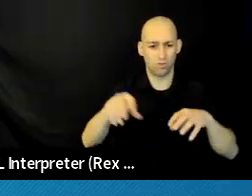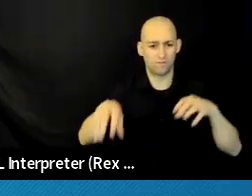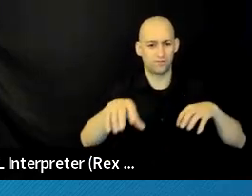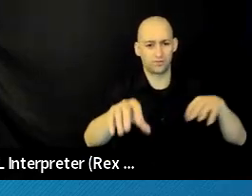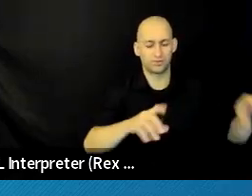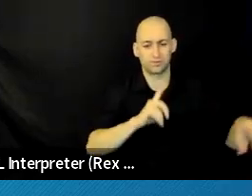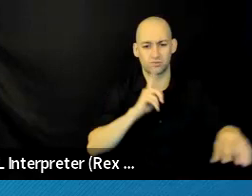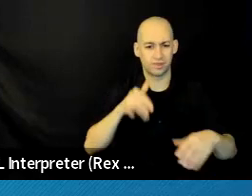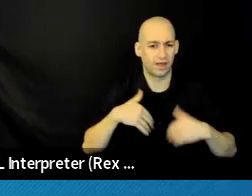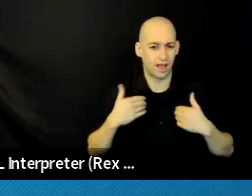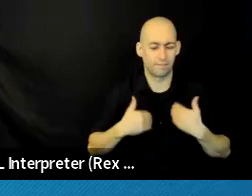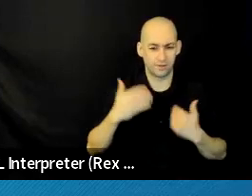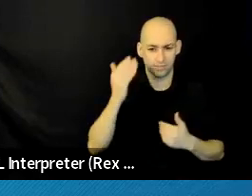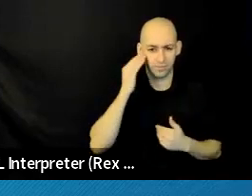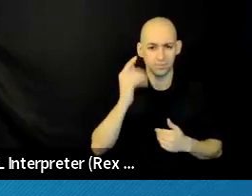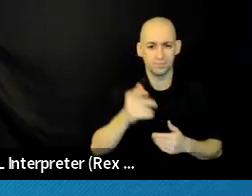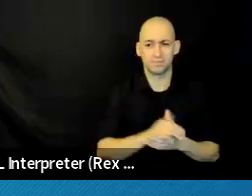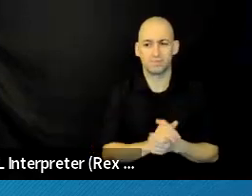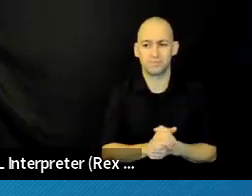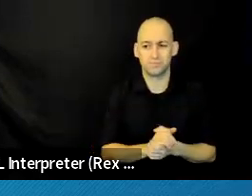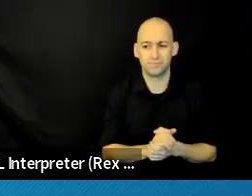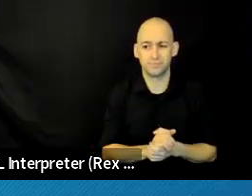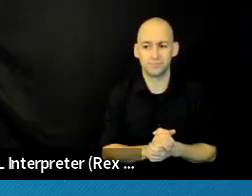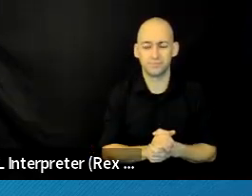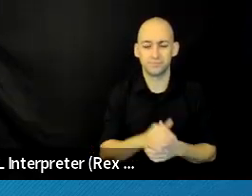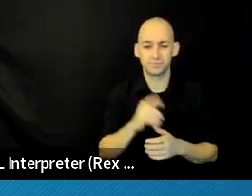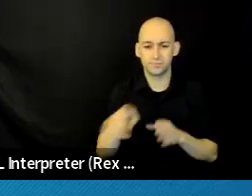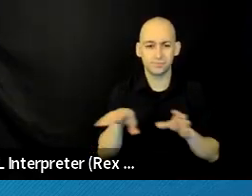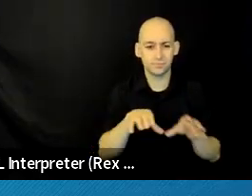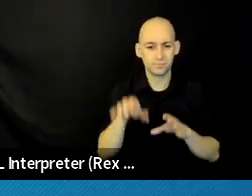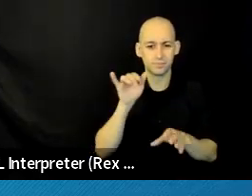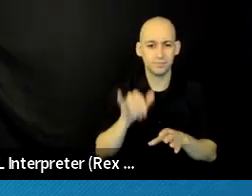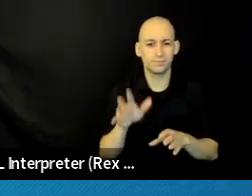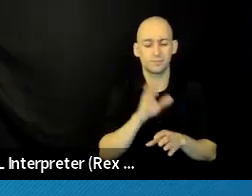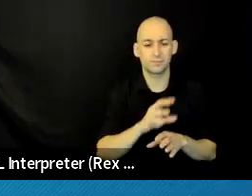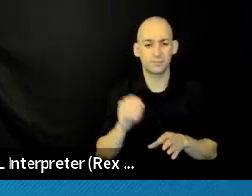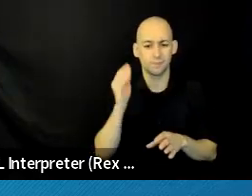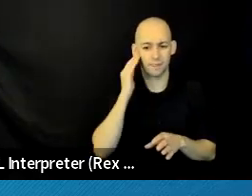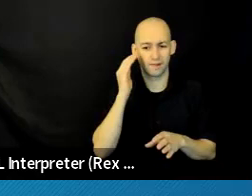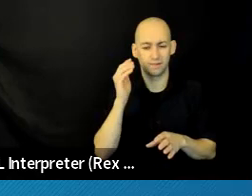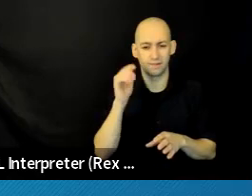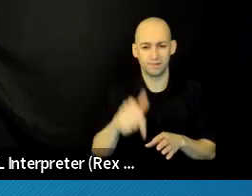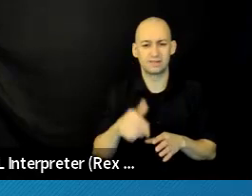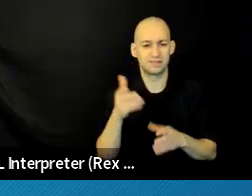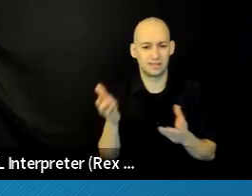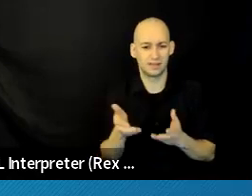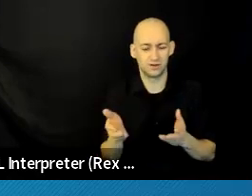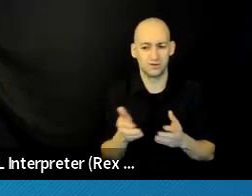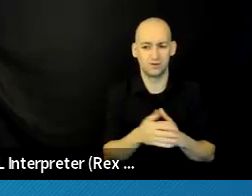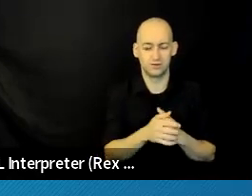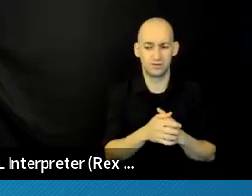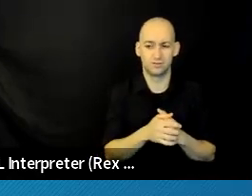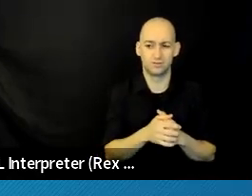so happy to know you. Thank you, sir. And that you have done this, and that this is here, and it's like he's gonna